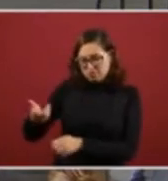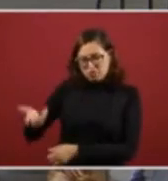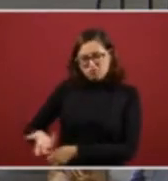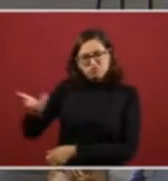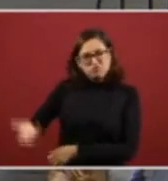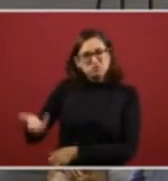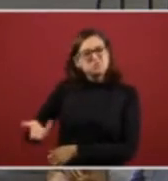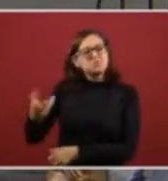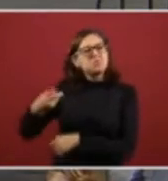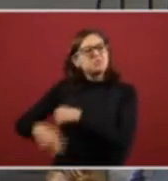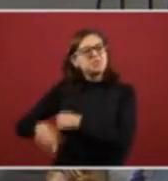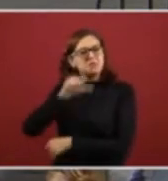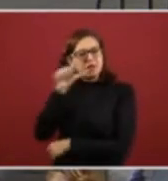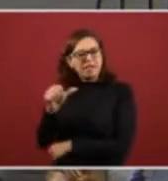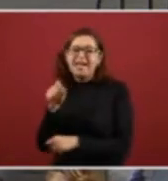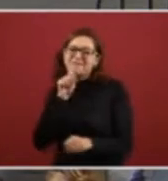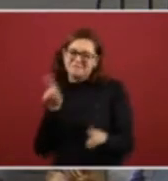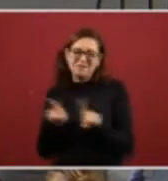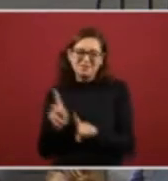the equipment for the